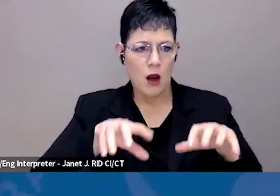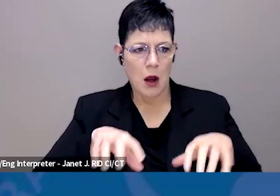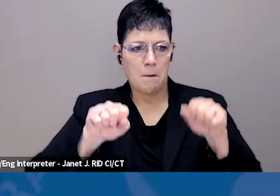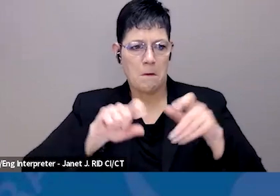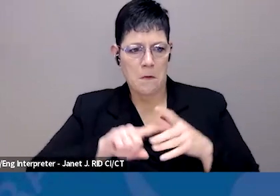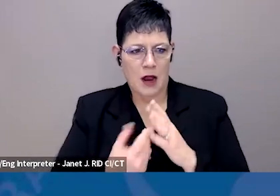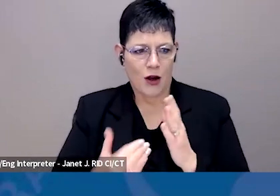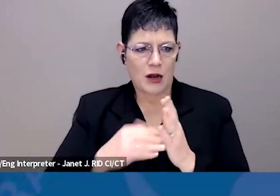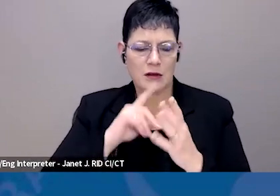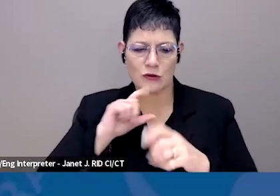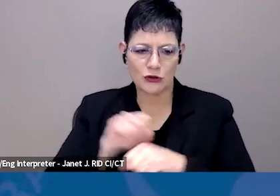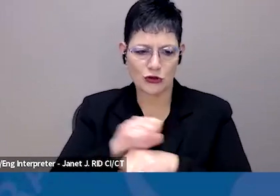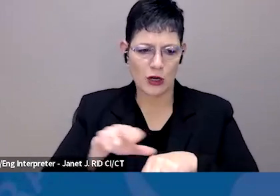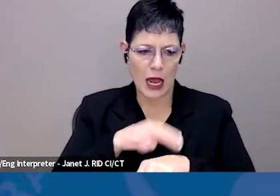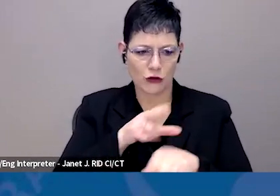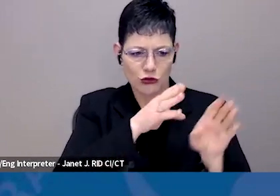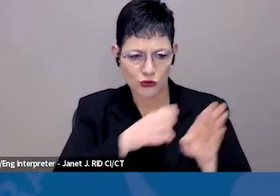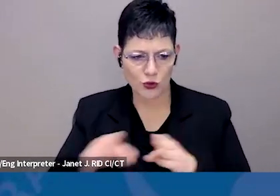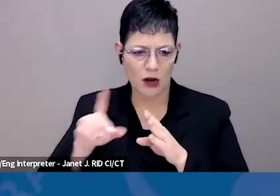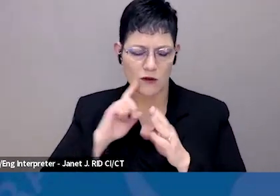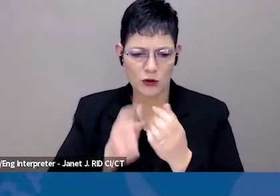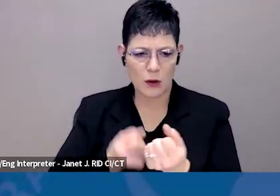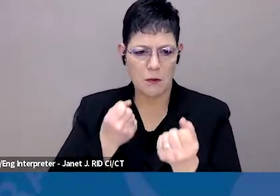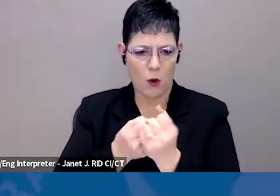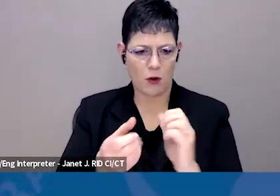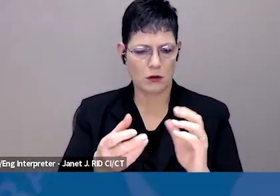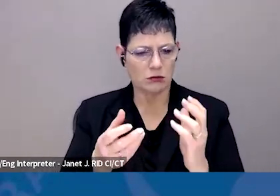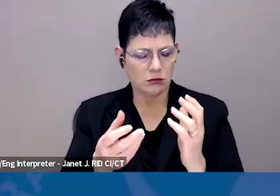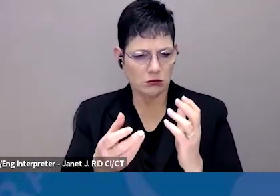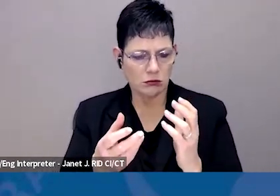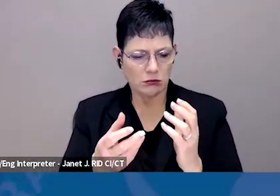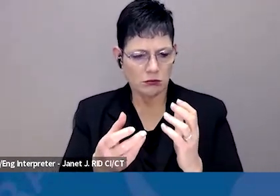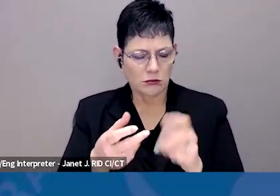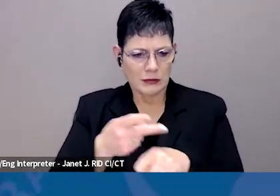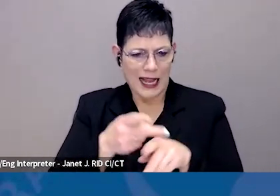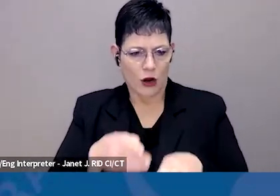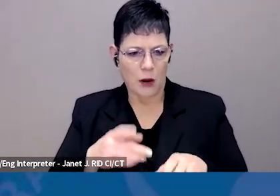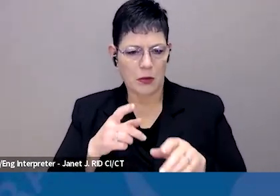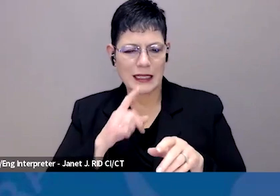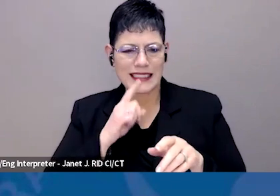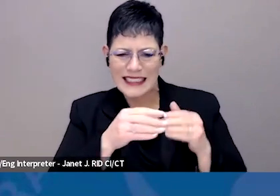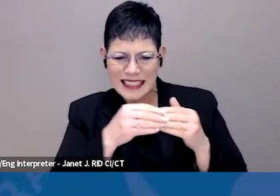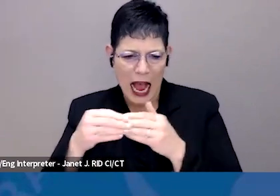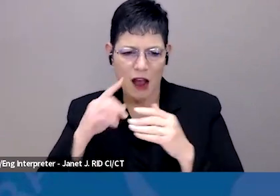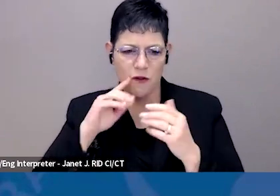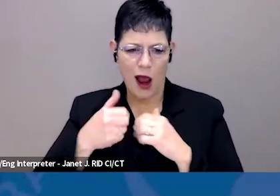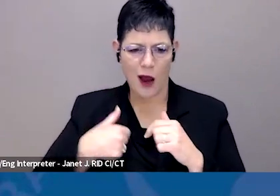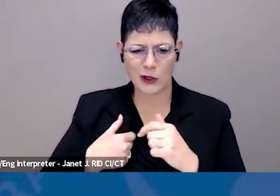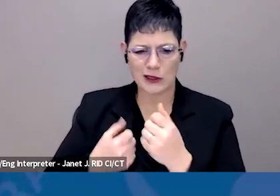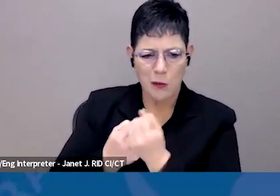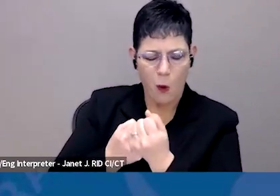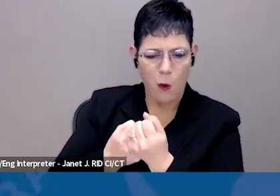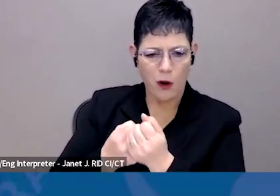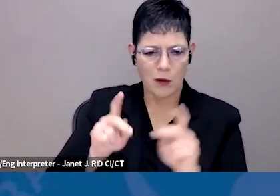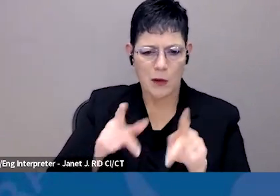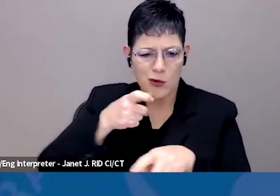to ensure that the national strategy to support family caregivers remains the North Star for how we change the way we support caregivers in